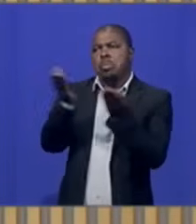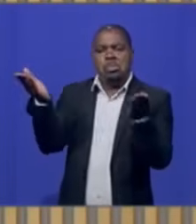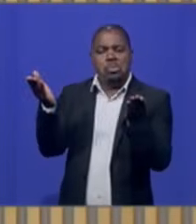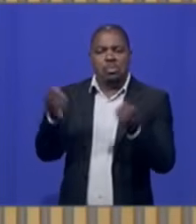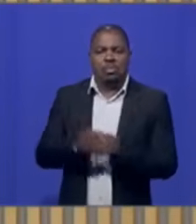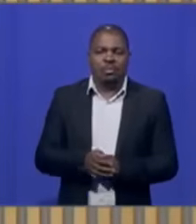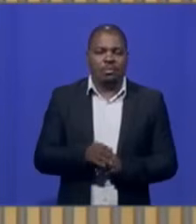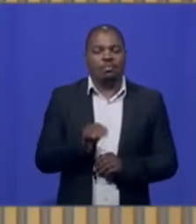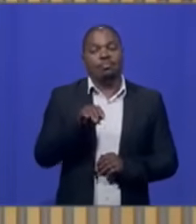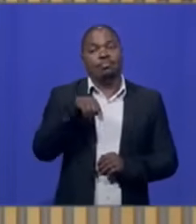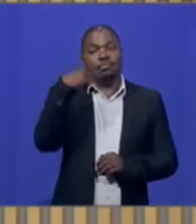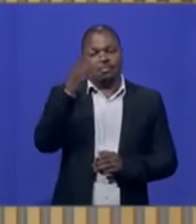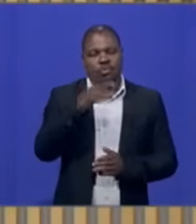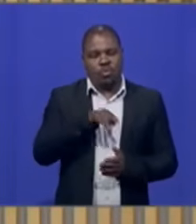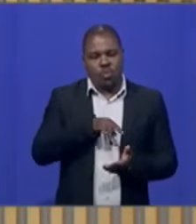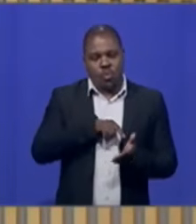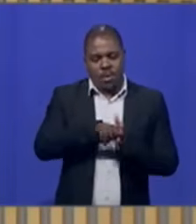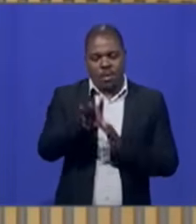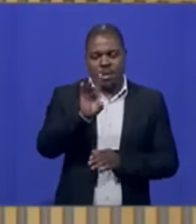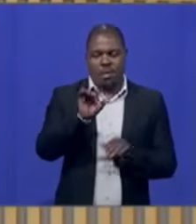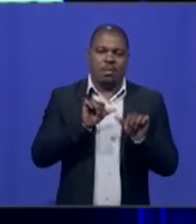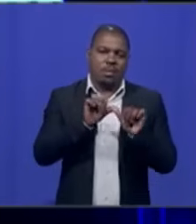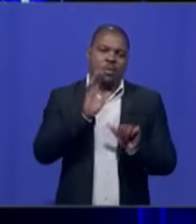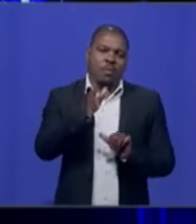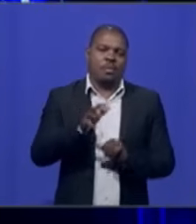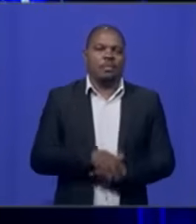ho tla tswela pele ka la bobedi bekeng e tlang.